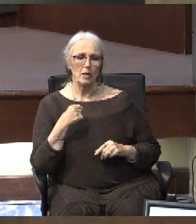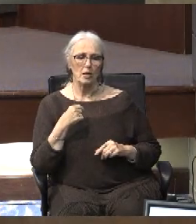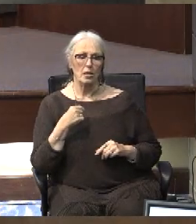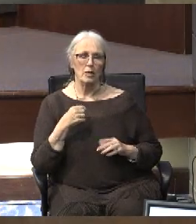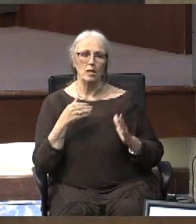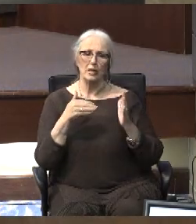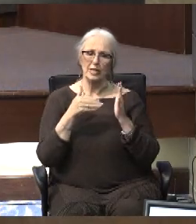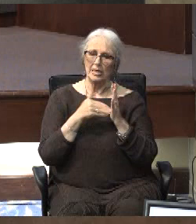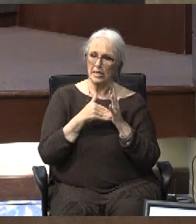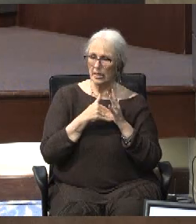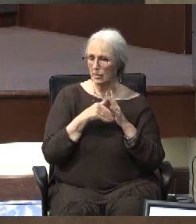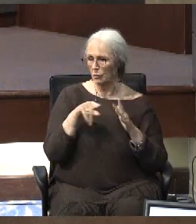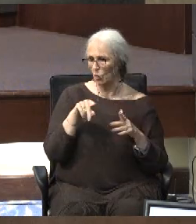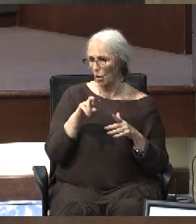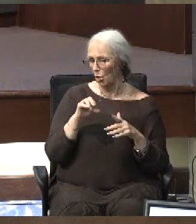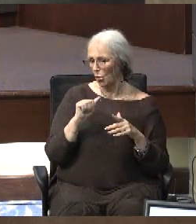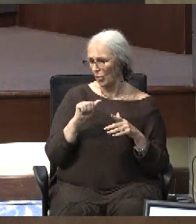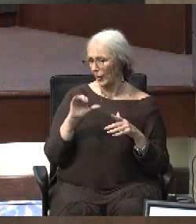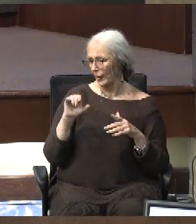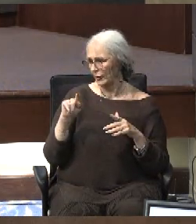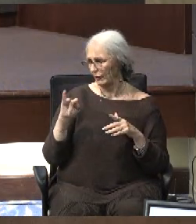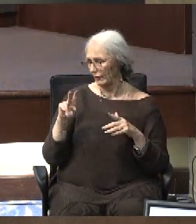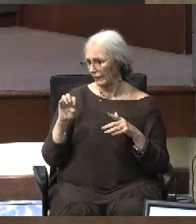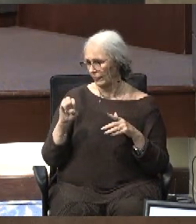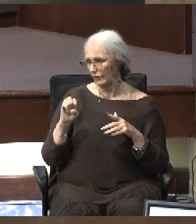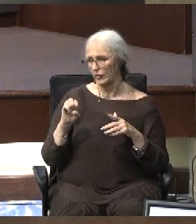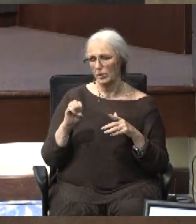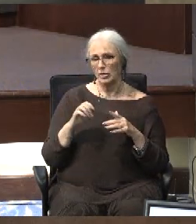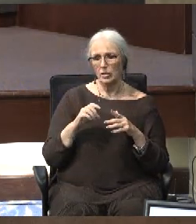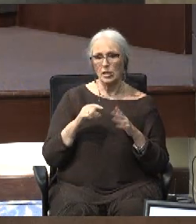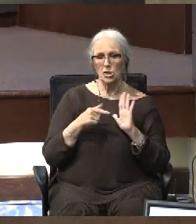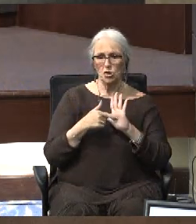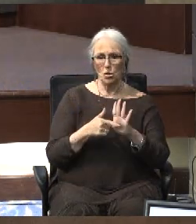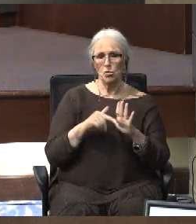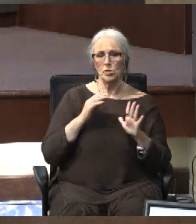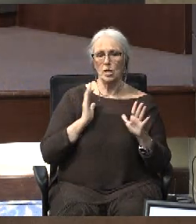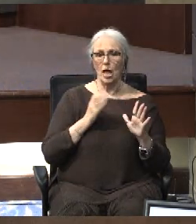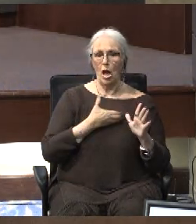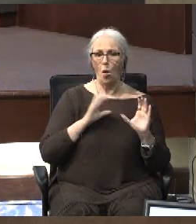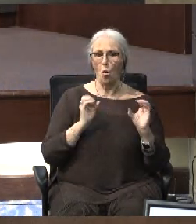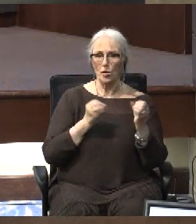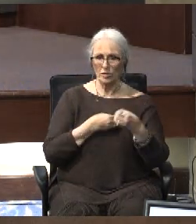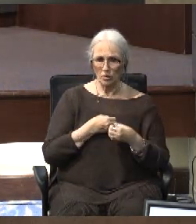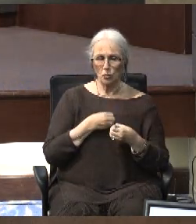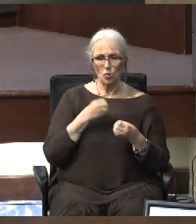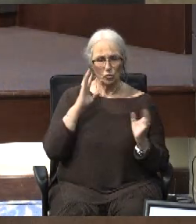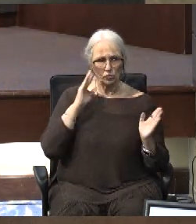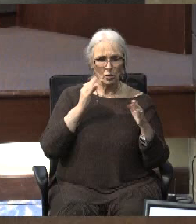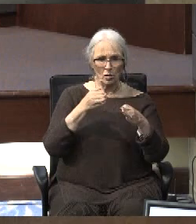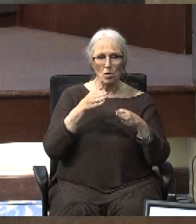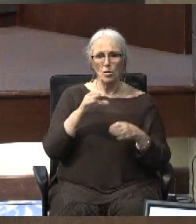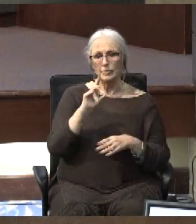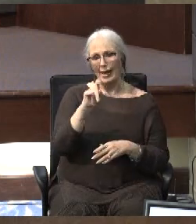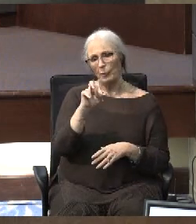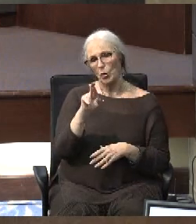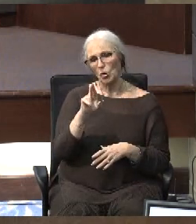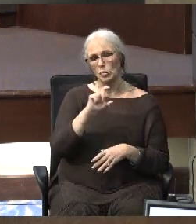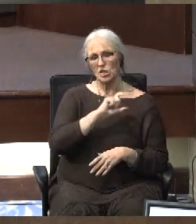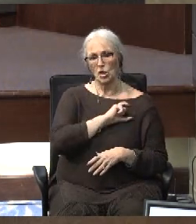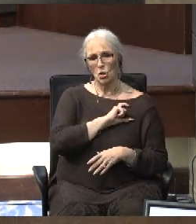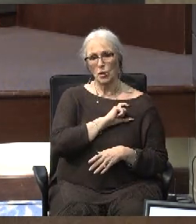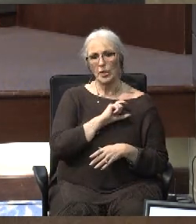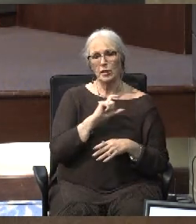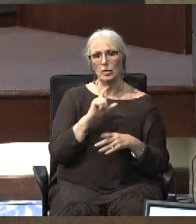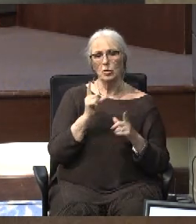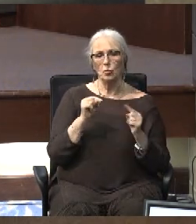again, it's a proactive, it shows a sign of proactivity in our organization that we're being thoughtful about cybersecurity